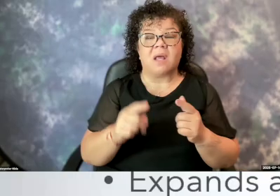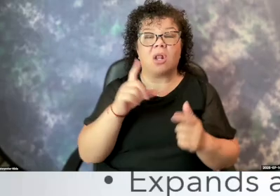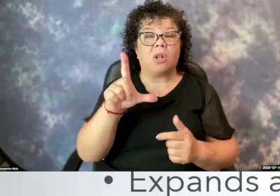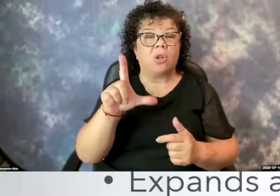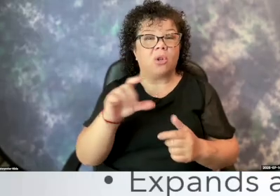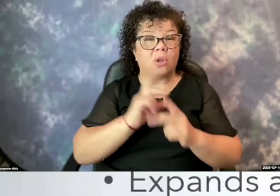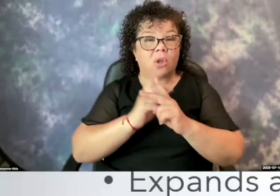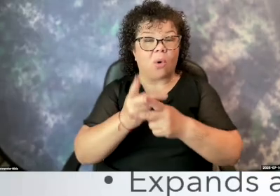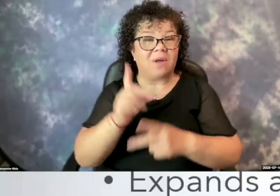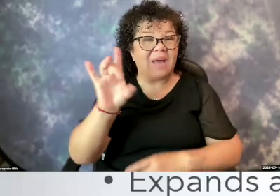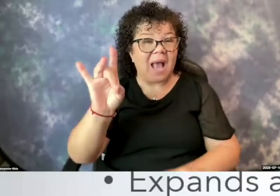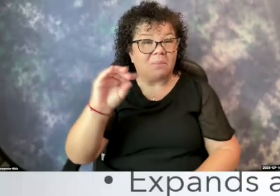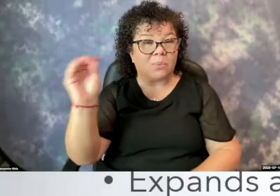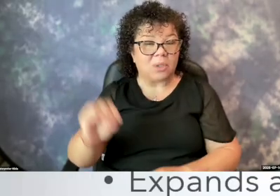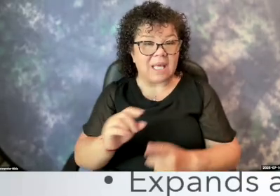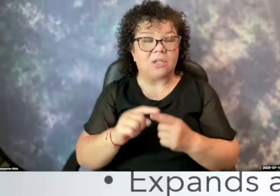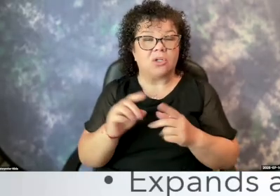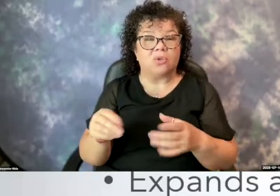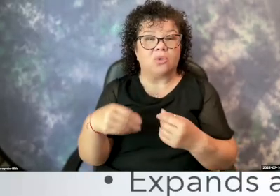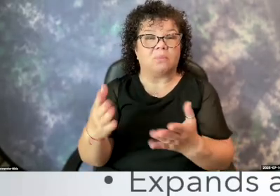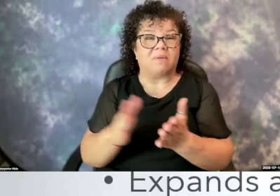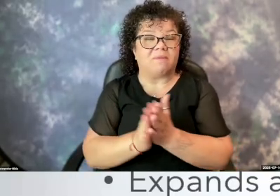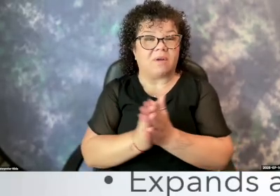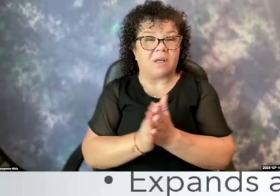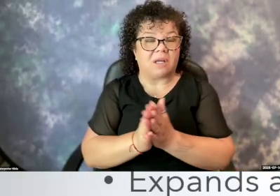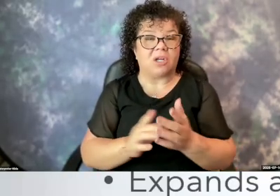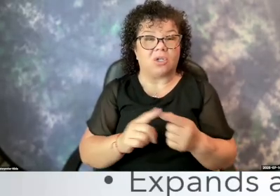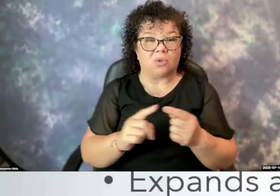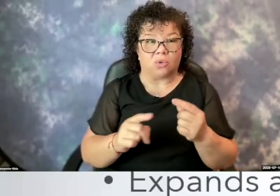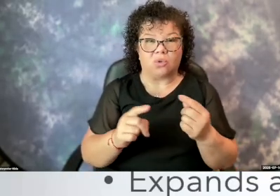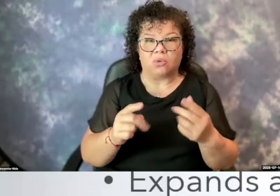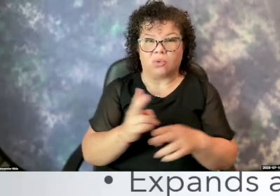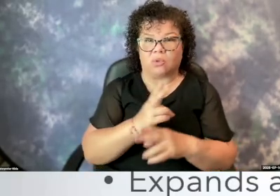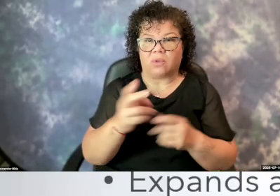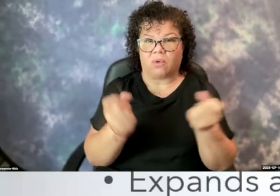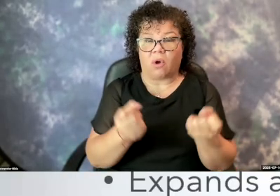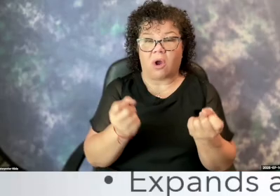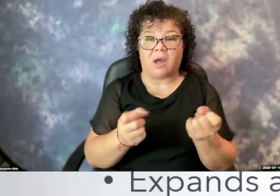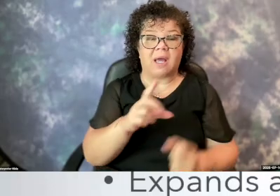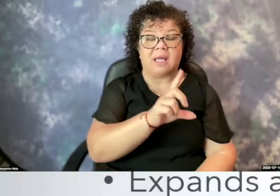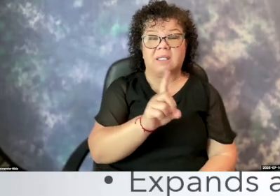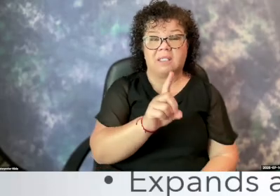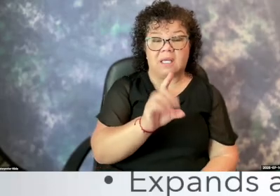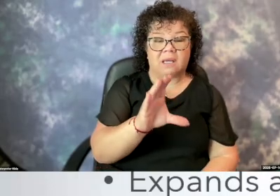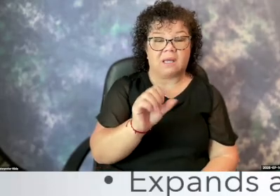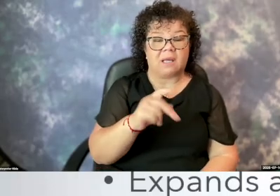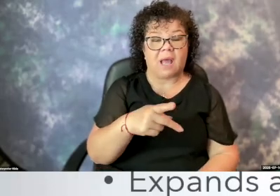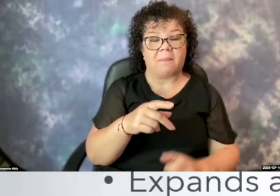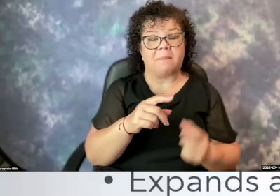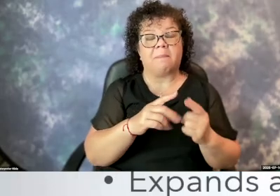participants to a capped interest rate loan of 8% and provides incentives towards charging